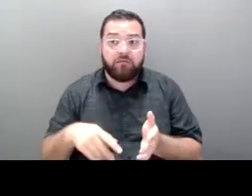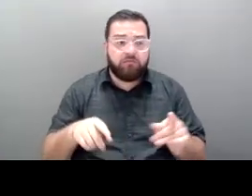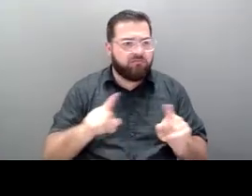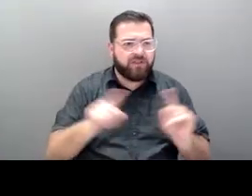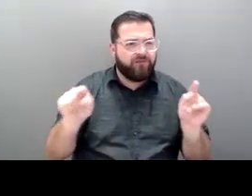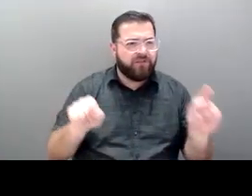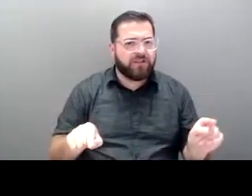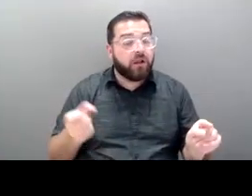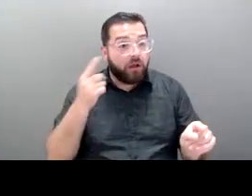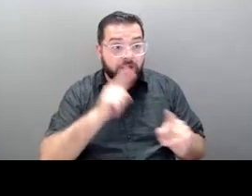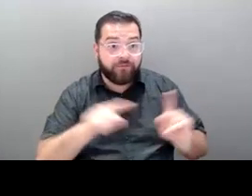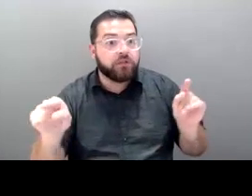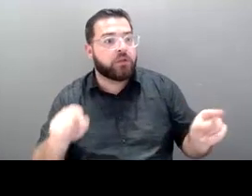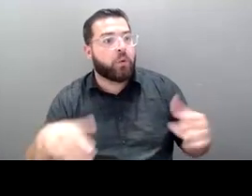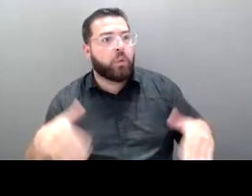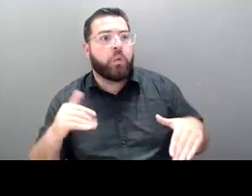the way, the differences are pretty stark.